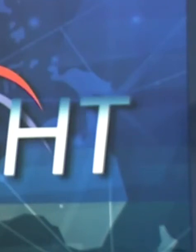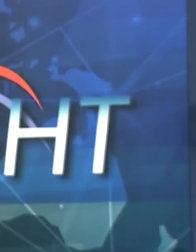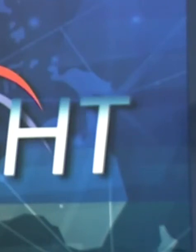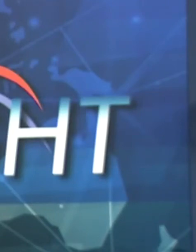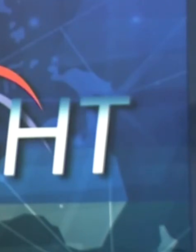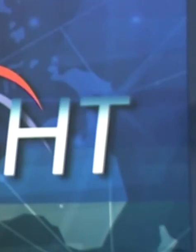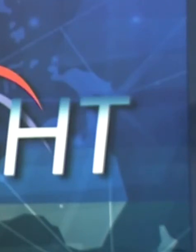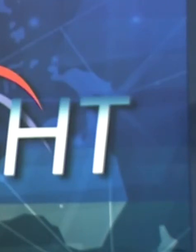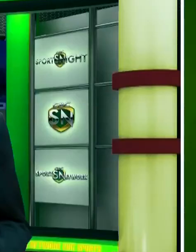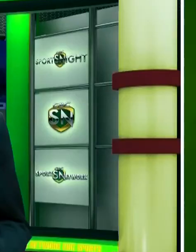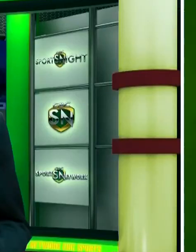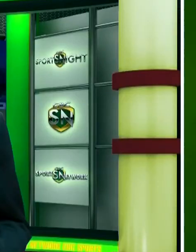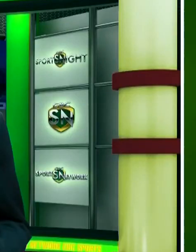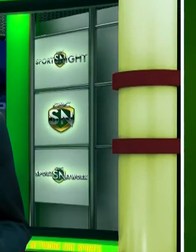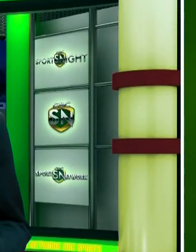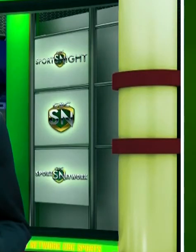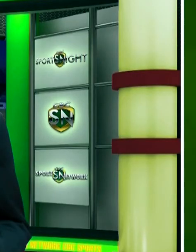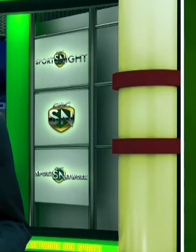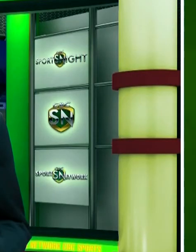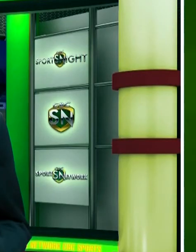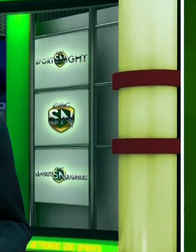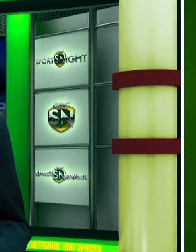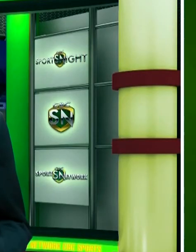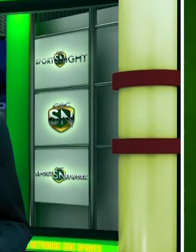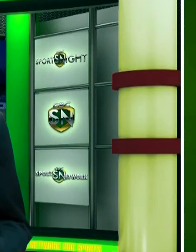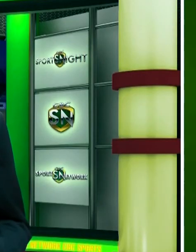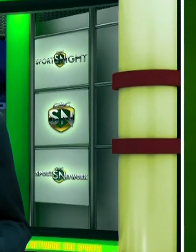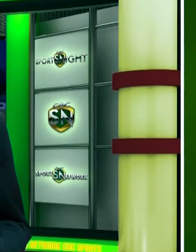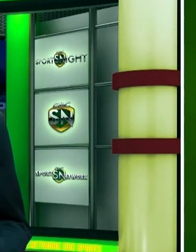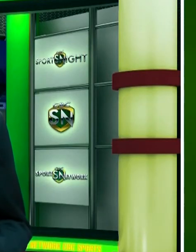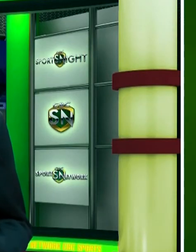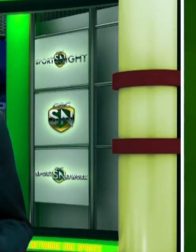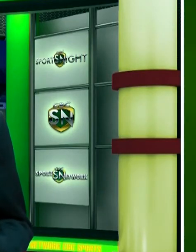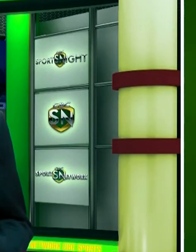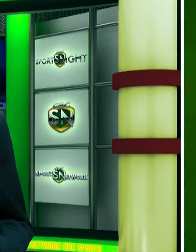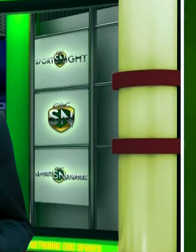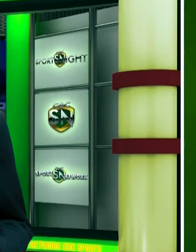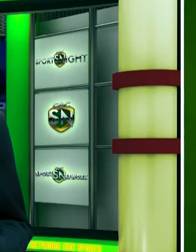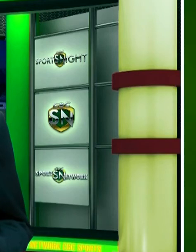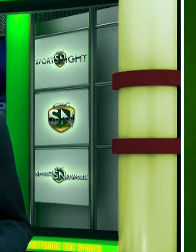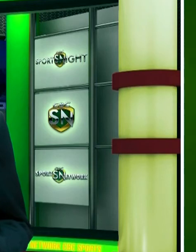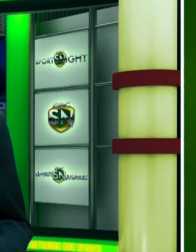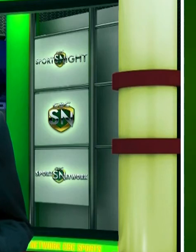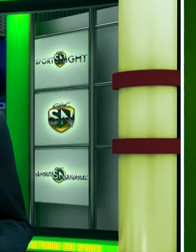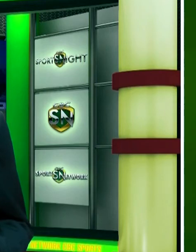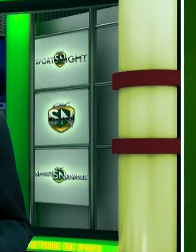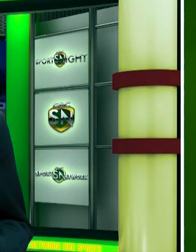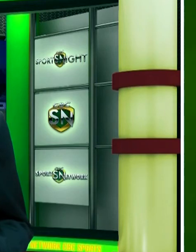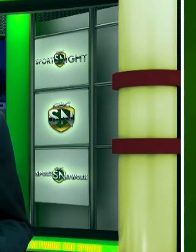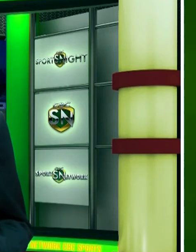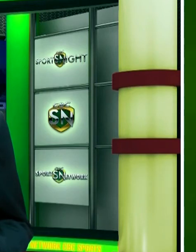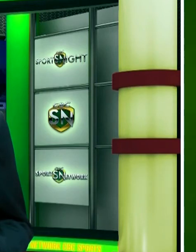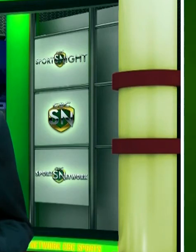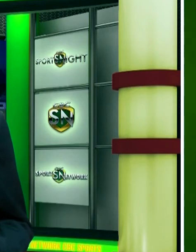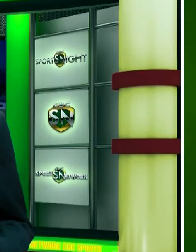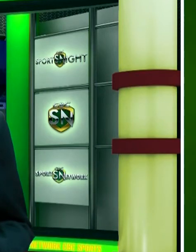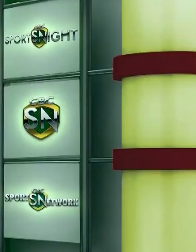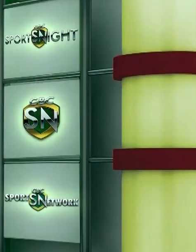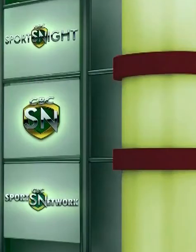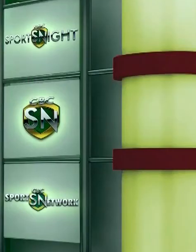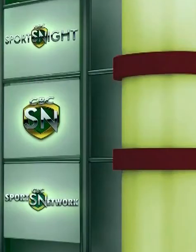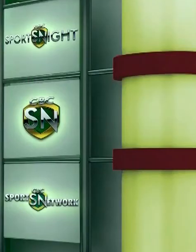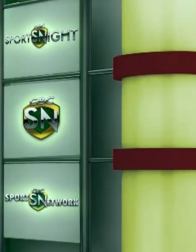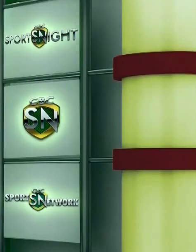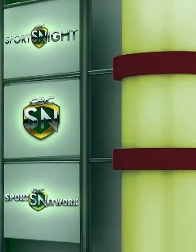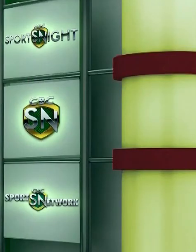Time now for the second innings in sports. Mark rejoins us to tell us all that's happening, possibly in Africa. Indeed,